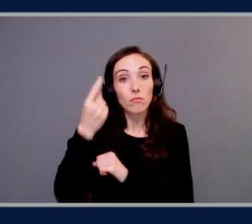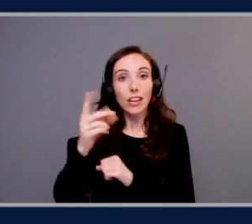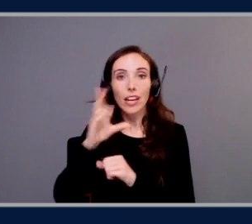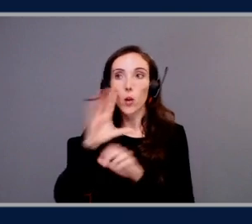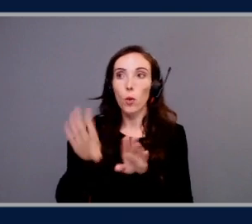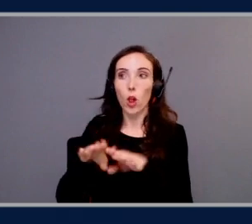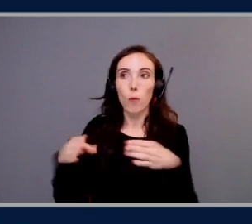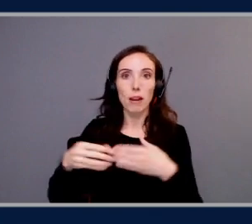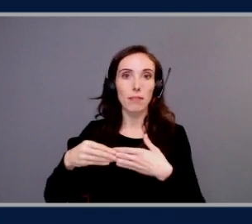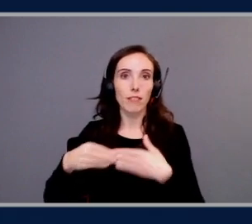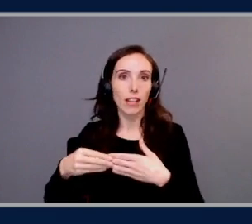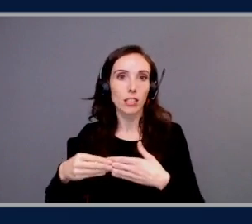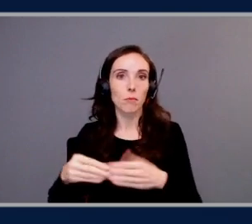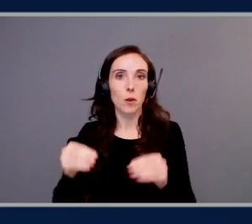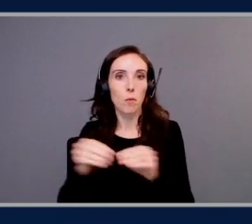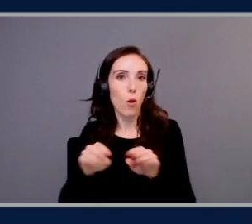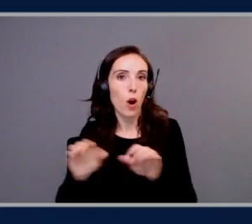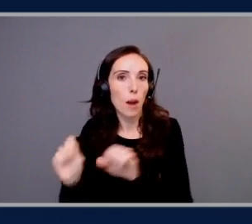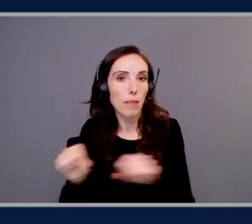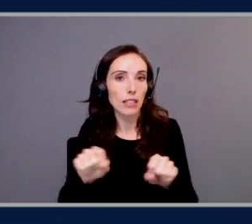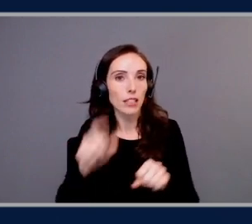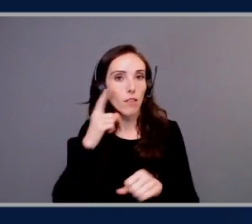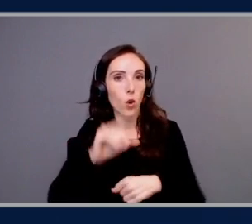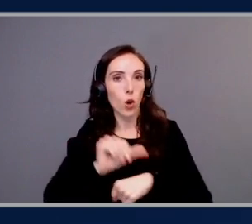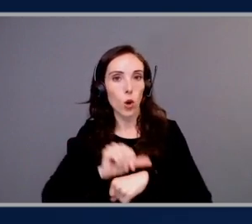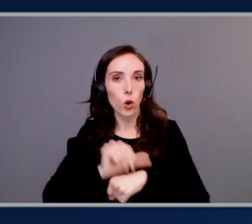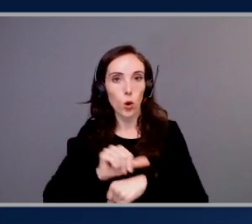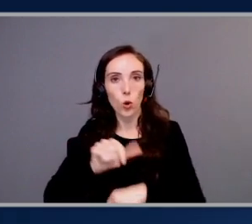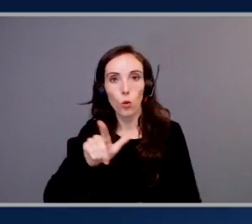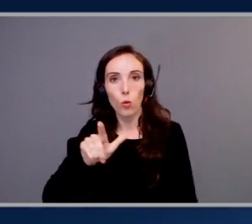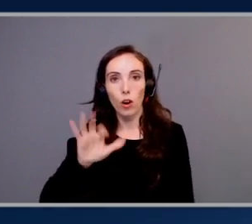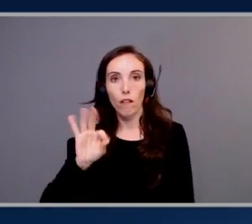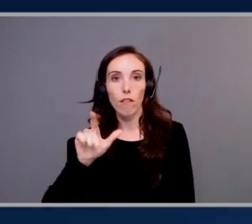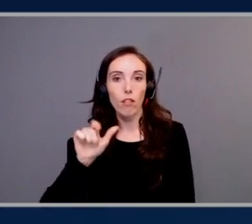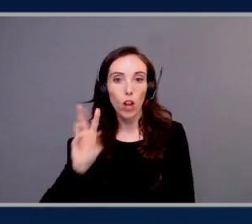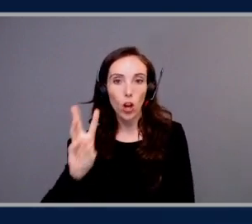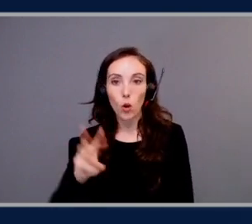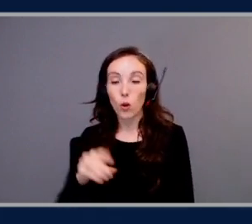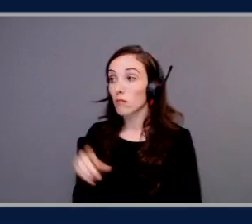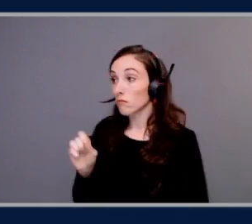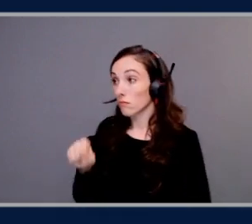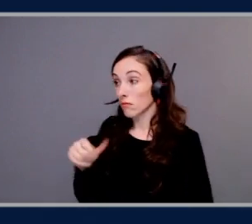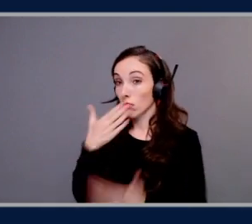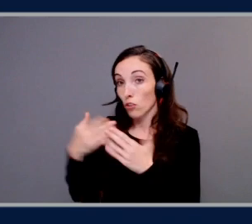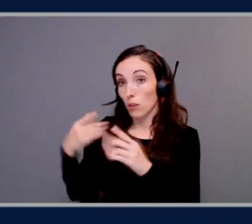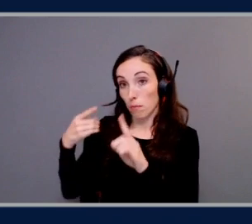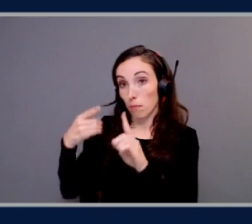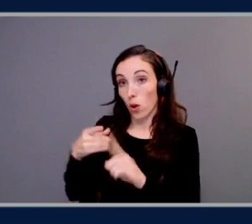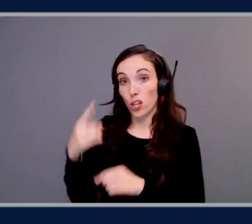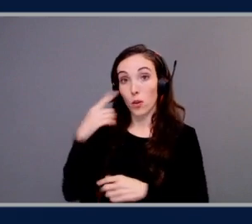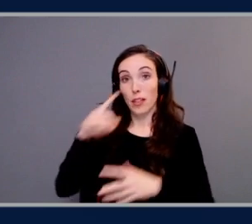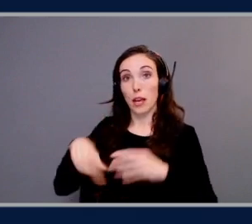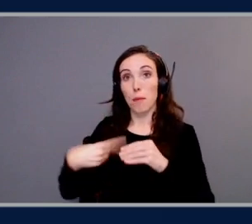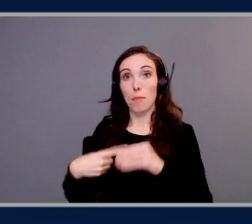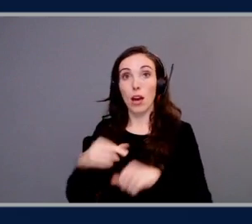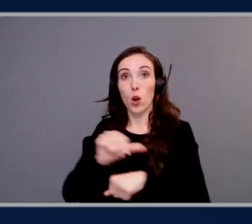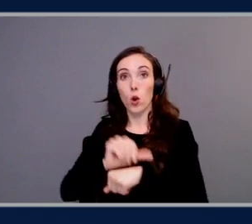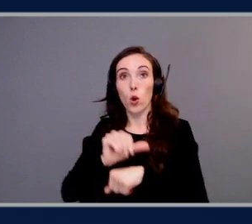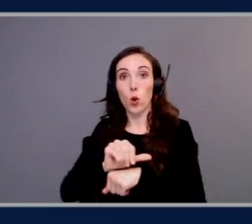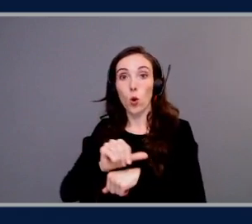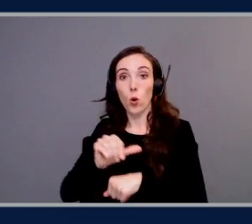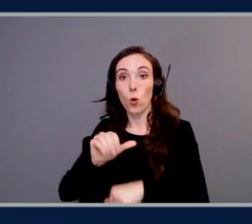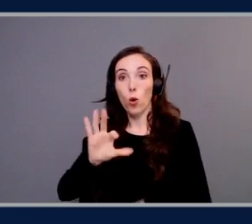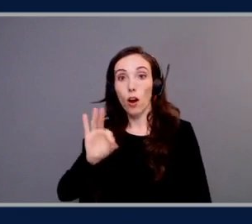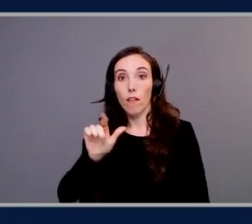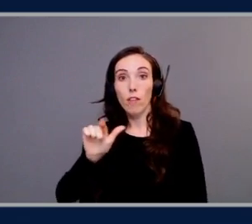venue for more workload and use Yeah, cases. she brought up a very good point actually. If you think about today, the workloads are changing. Customers want